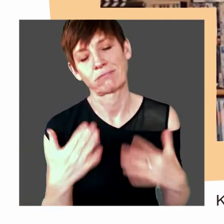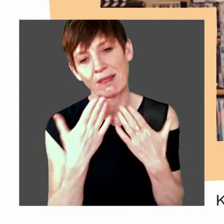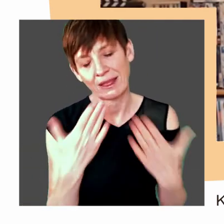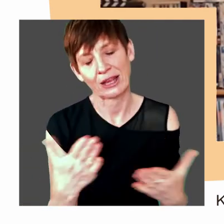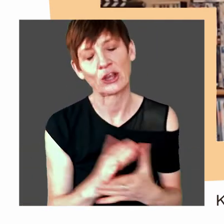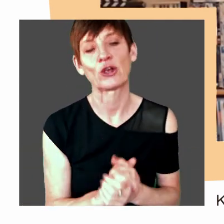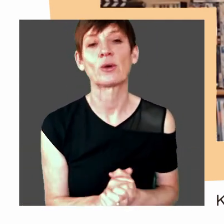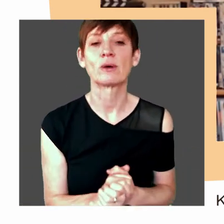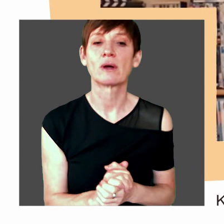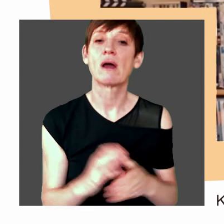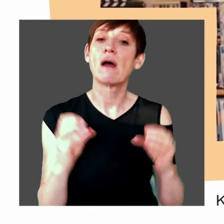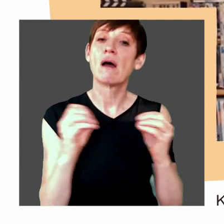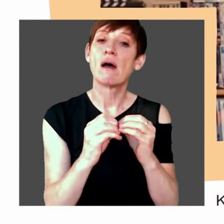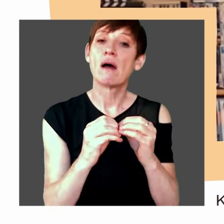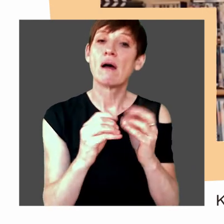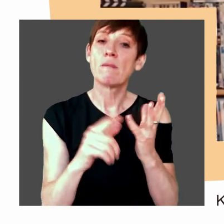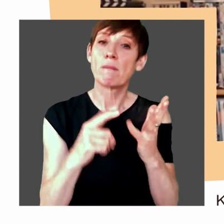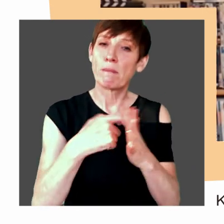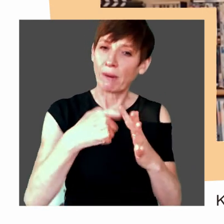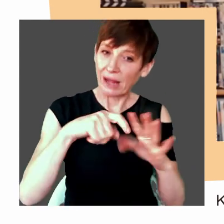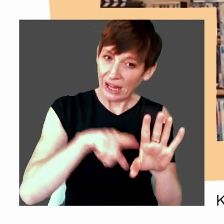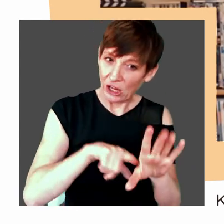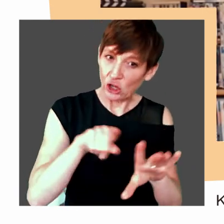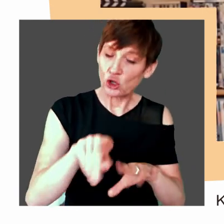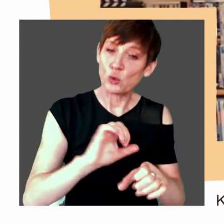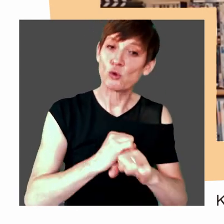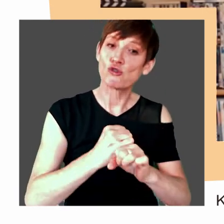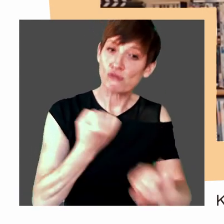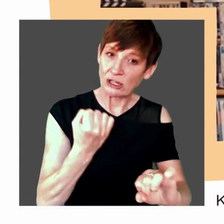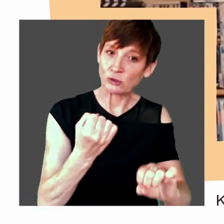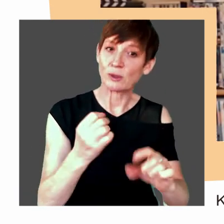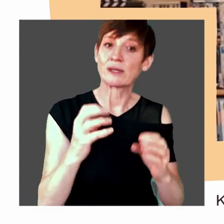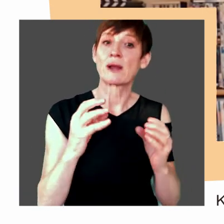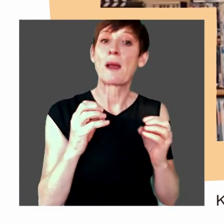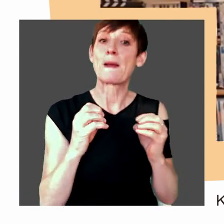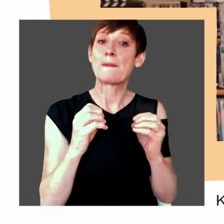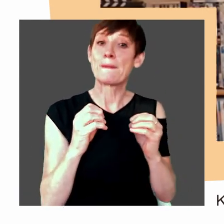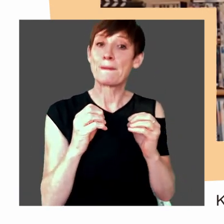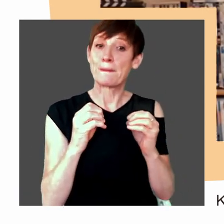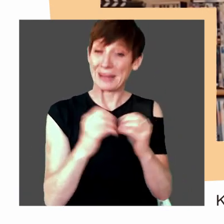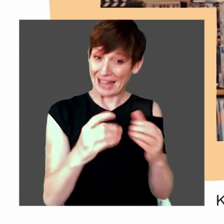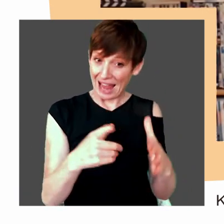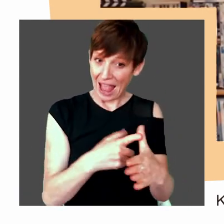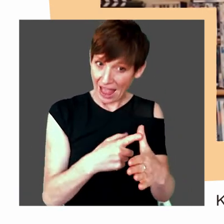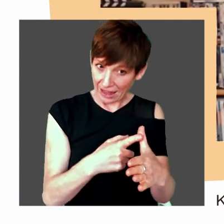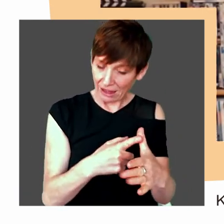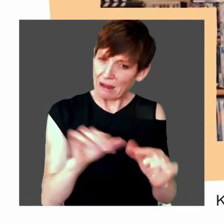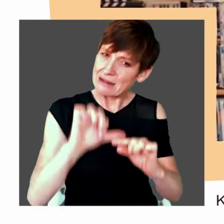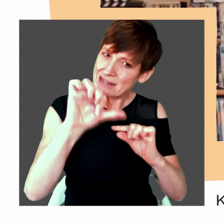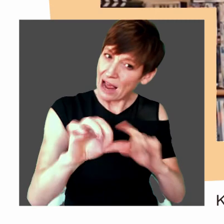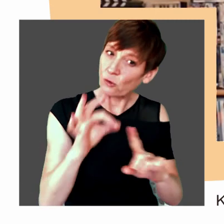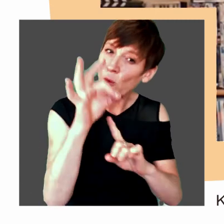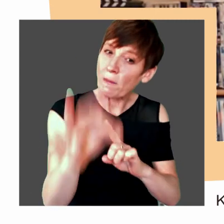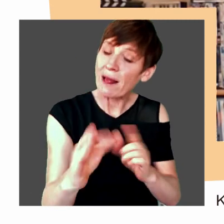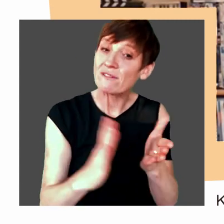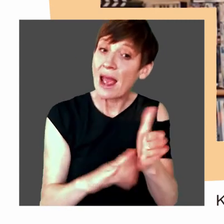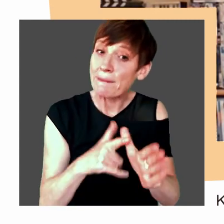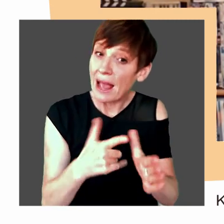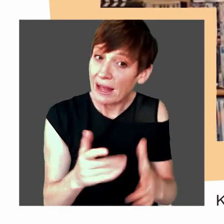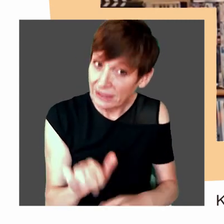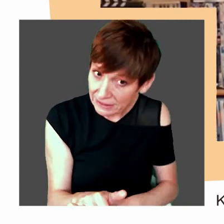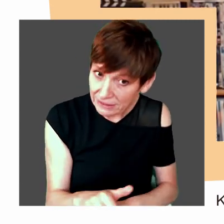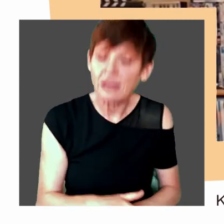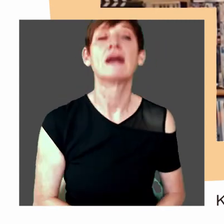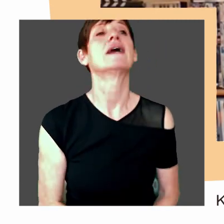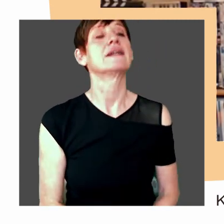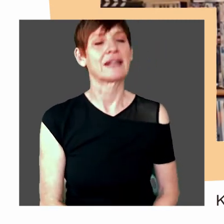graduated with a BA in textiles and practice, and you're applying for the MA now, is that right? Yeah. So What are